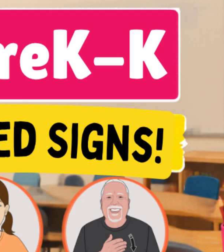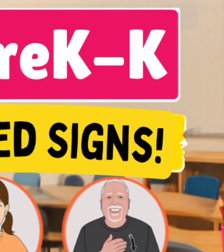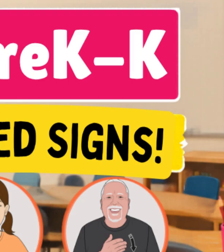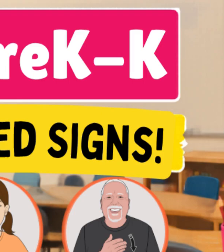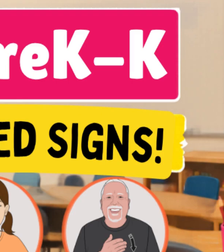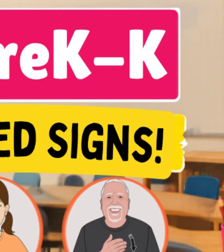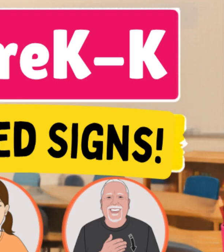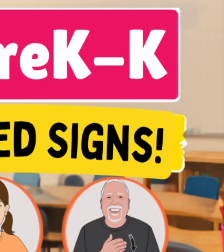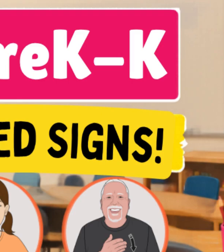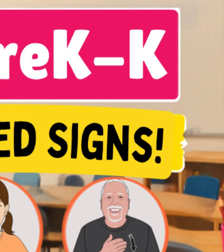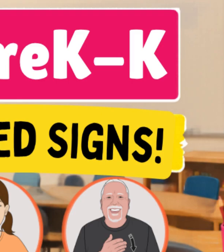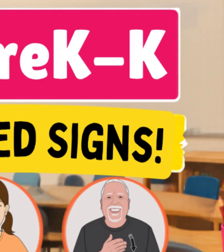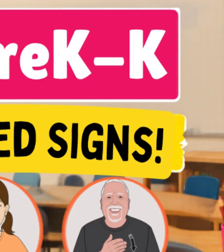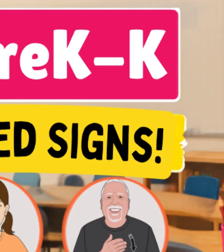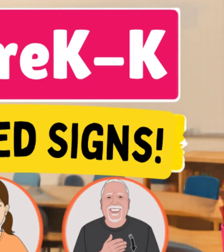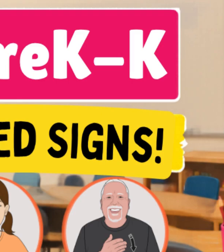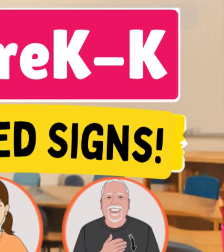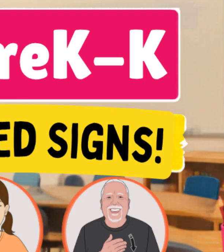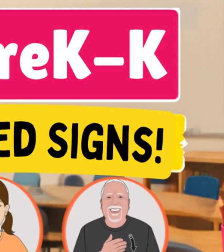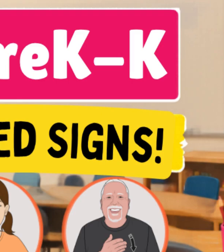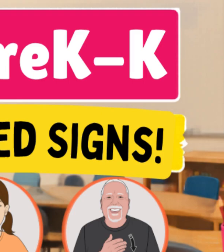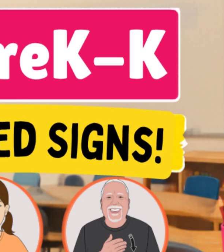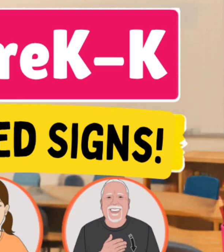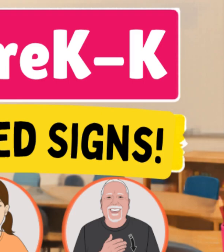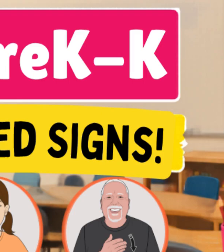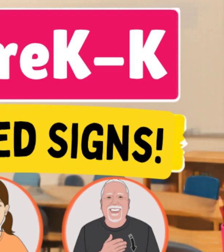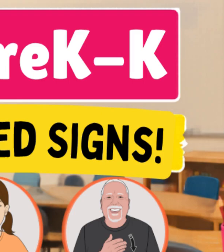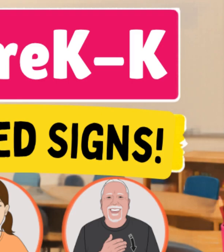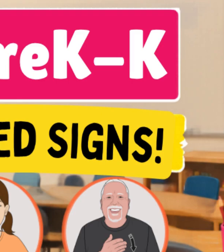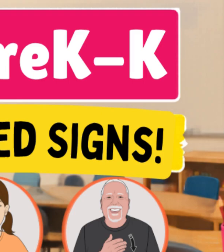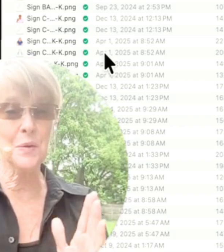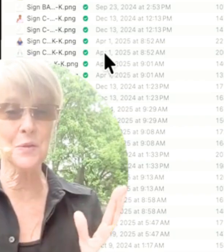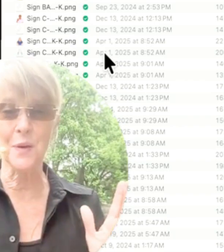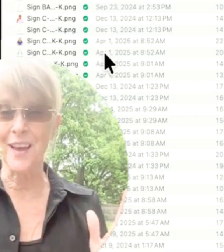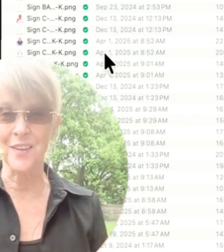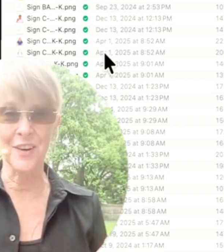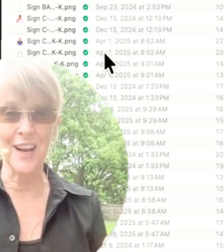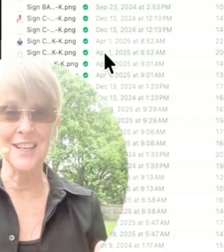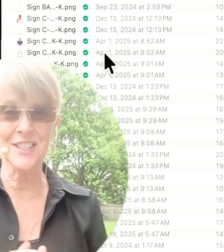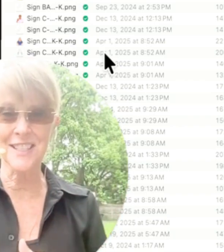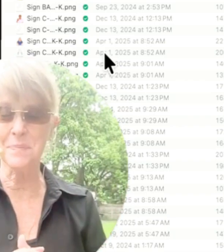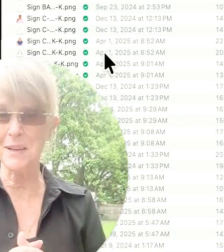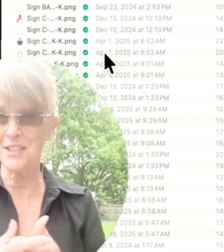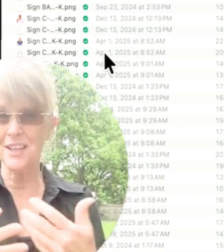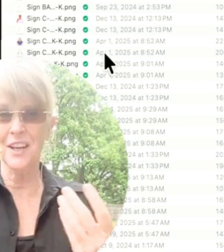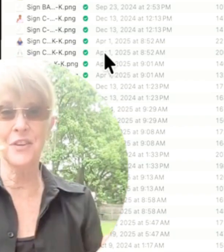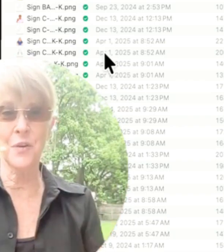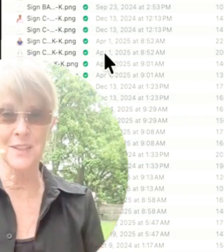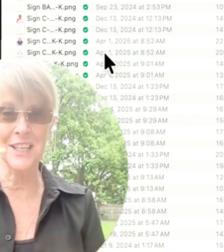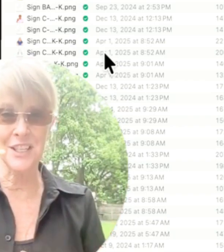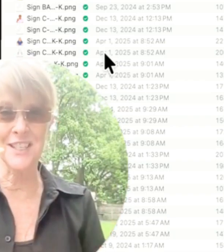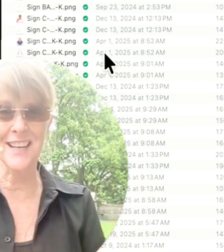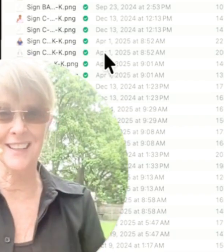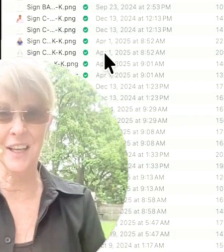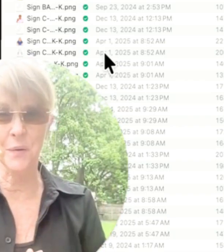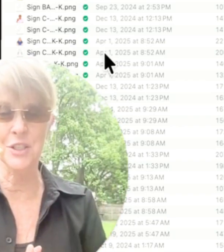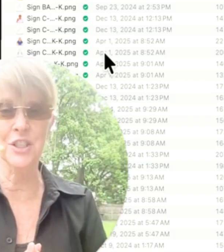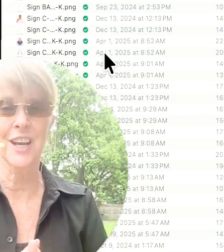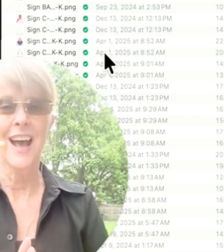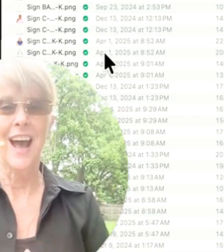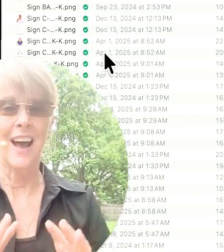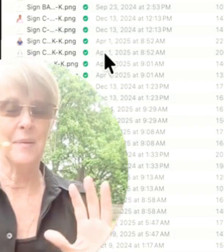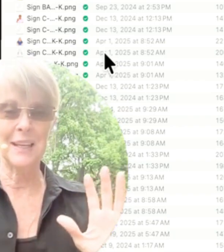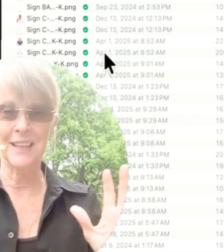Hello and welcome to the Pre-KK Clipart. Yes, this can be used with other ages, especially if you are teaching sign